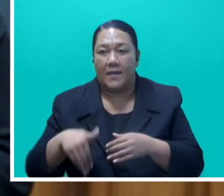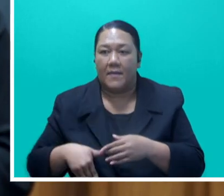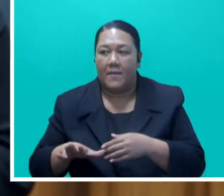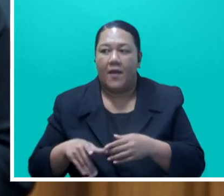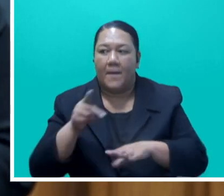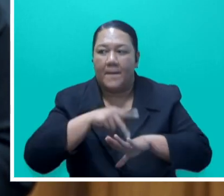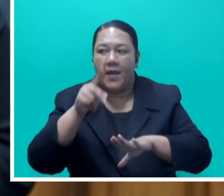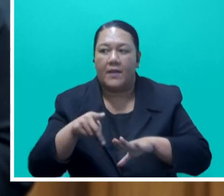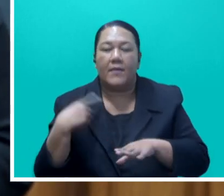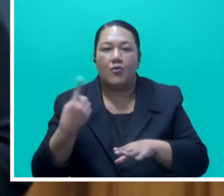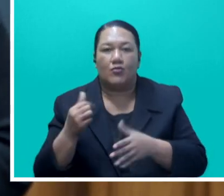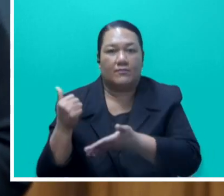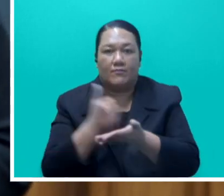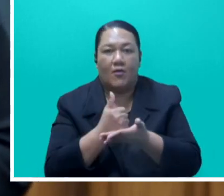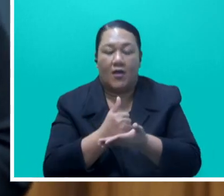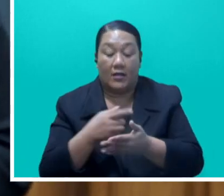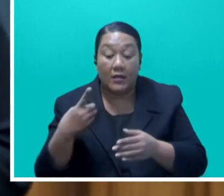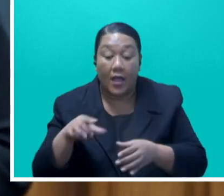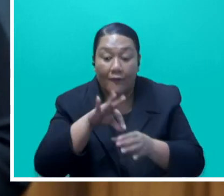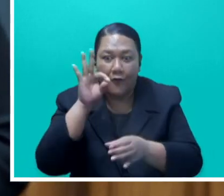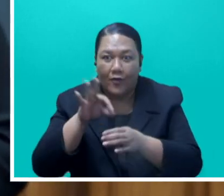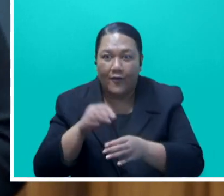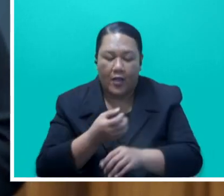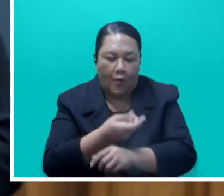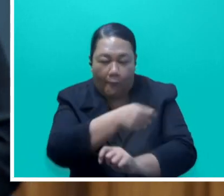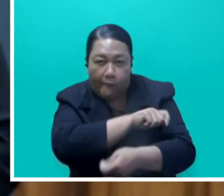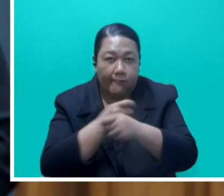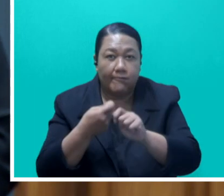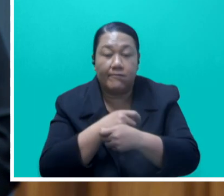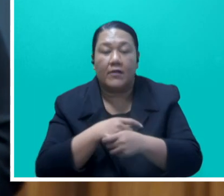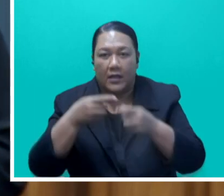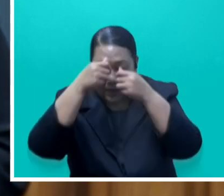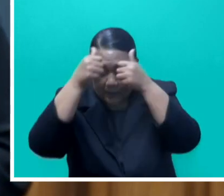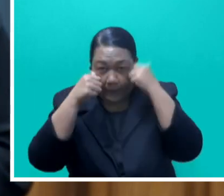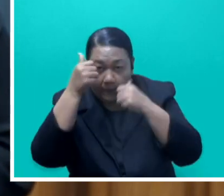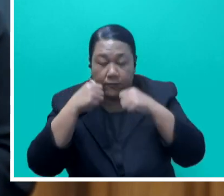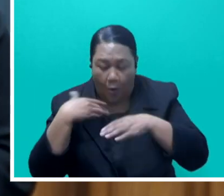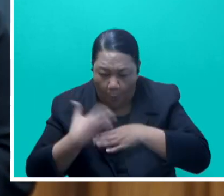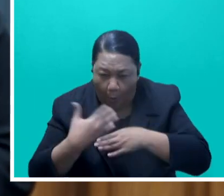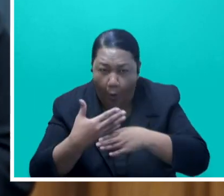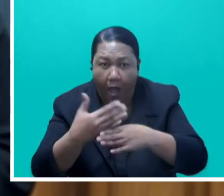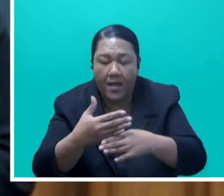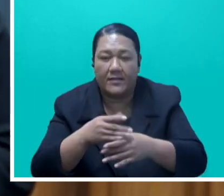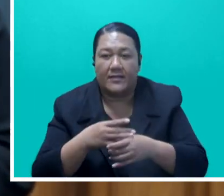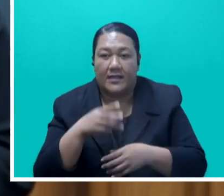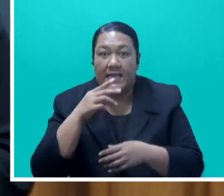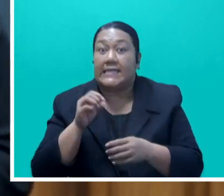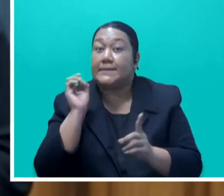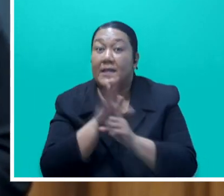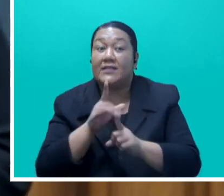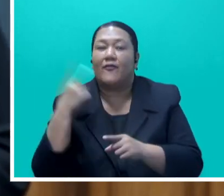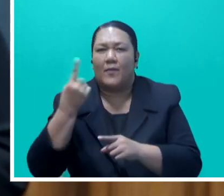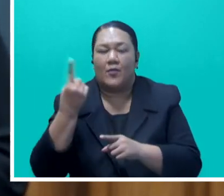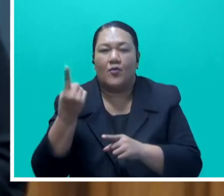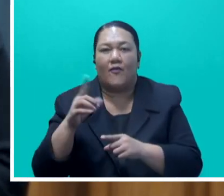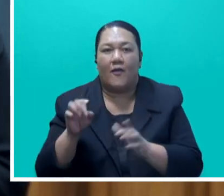it this far. I acknowledge the work and efforts of candidates of all political parties, particularly the candidates from Ra. Please allow